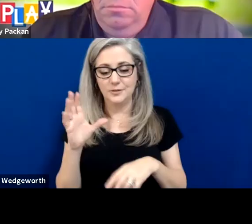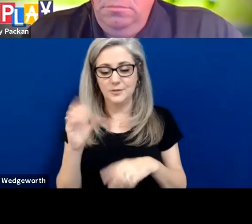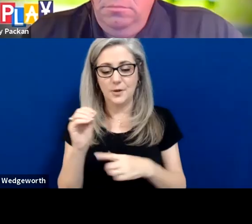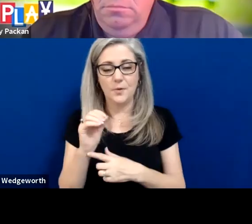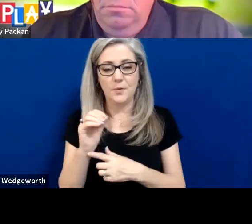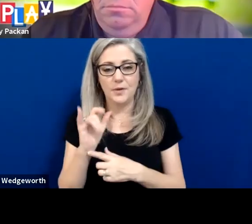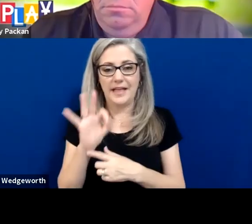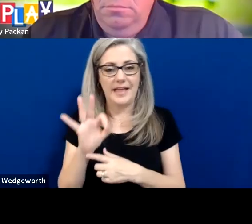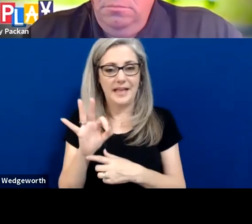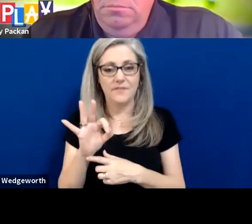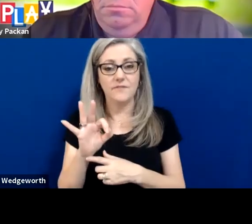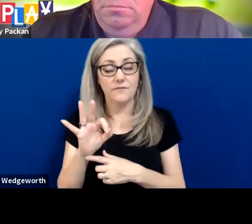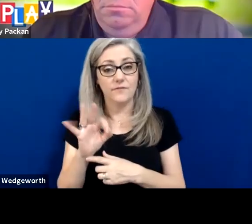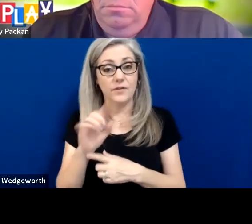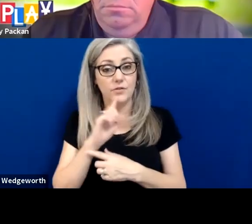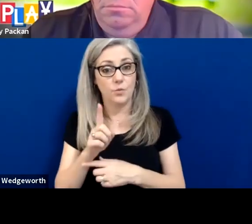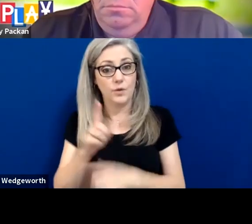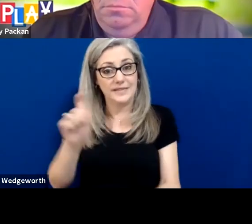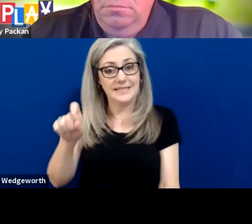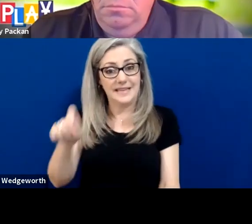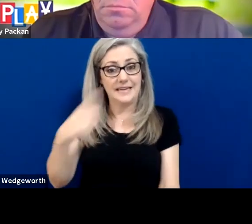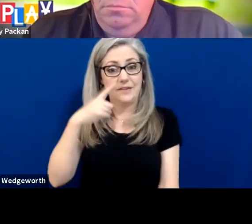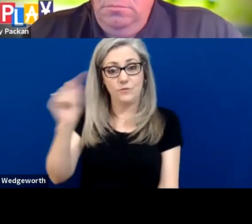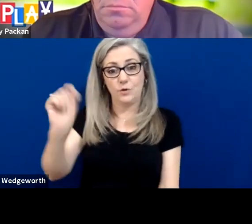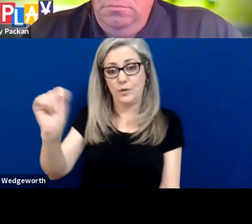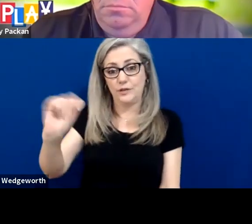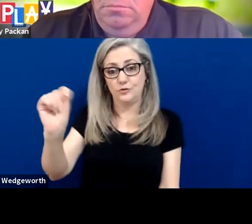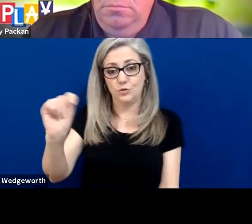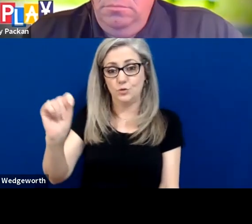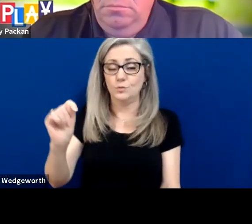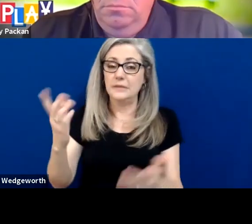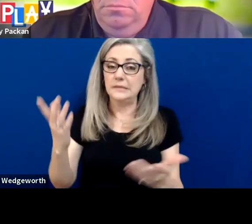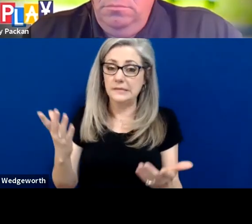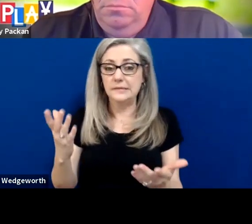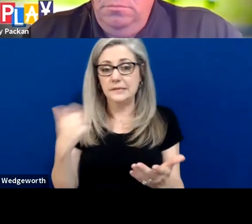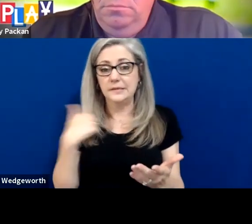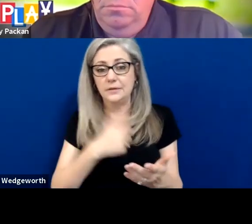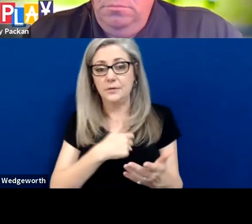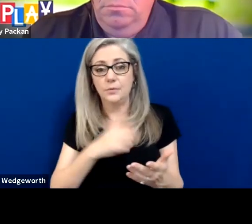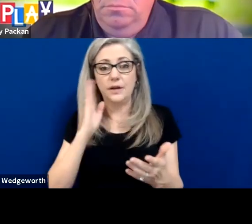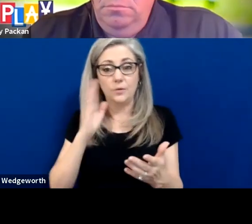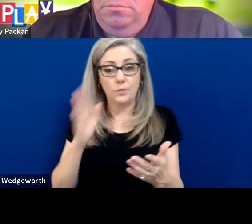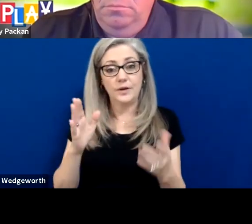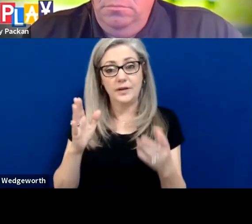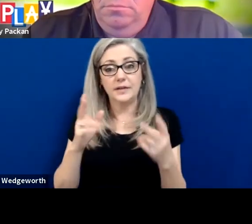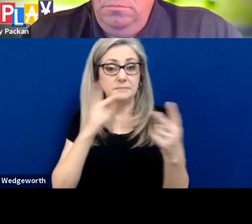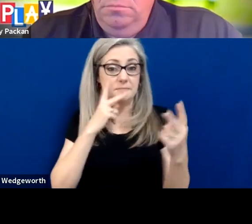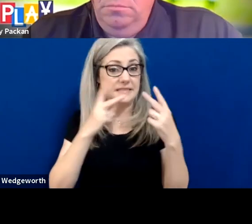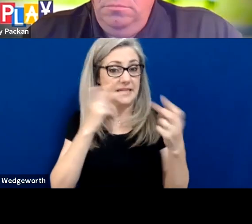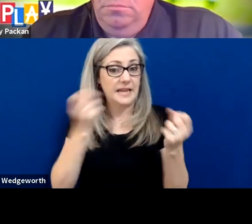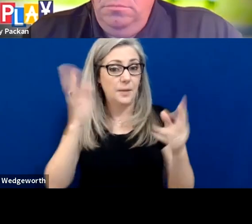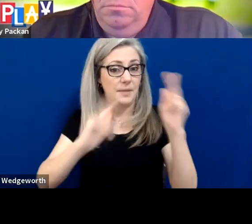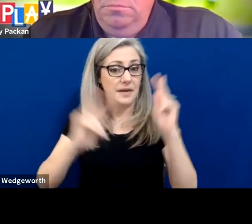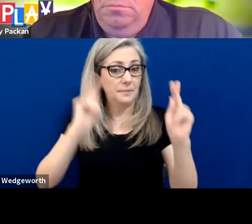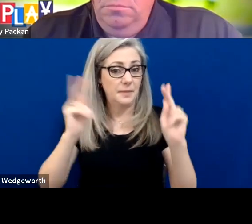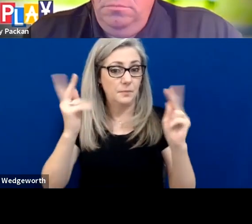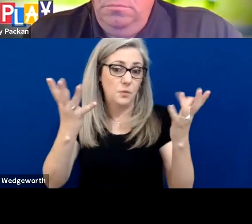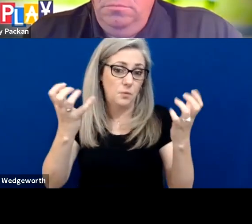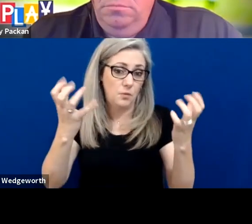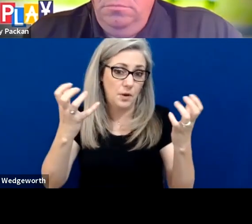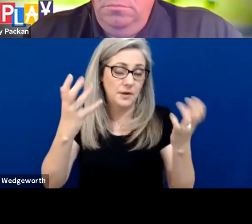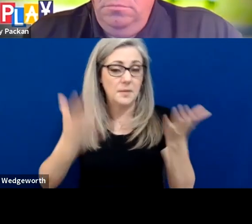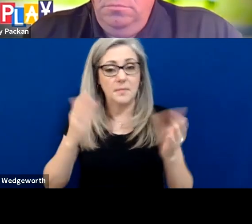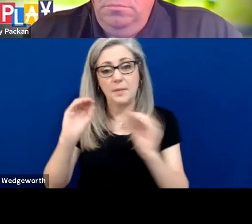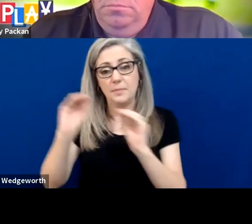If there was a need for a restroom, we would really, take that need in from our residents, potentially put a